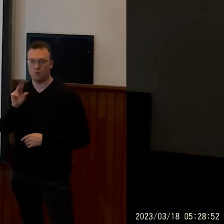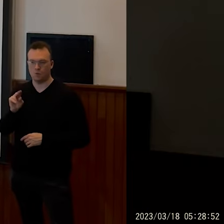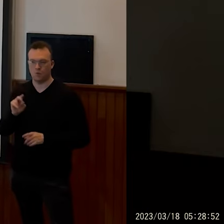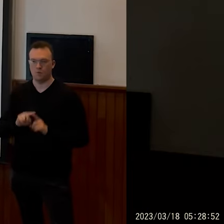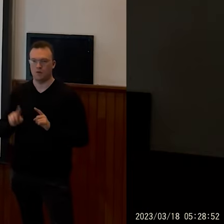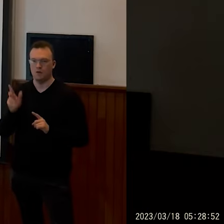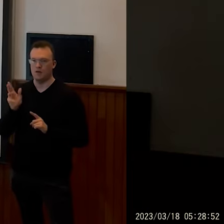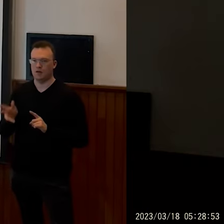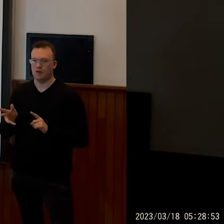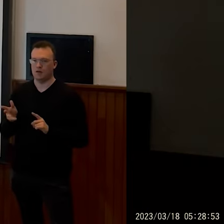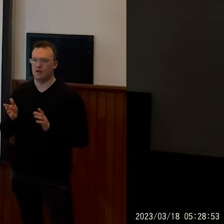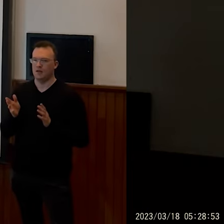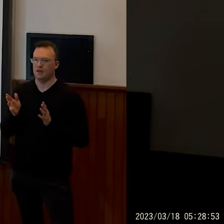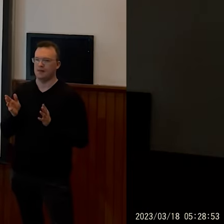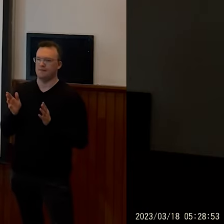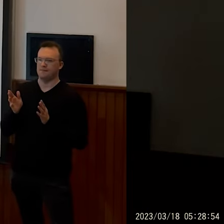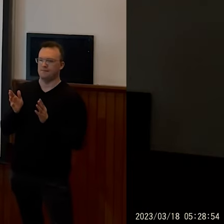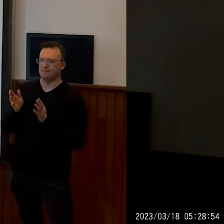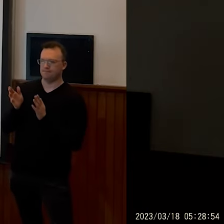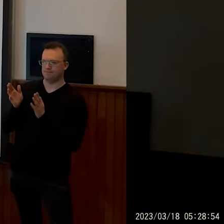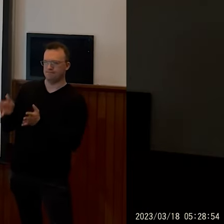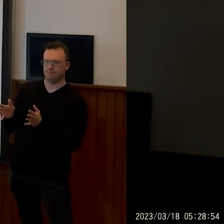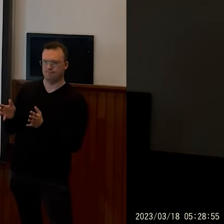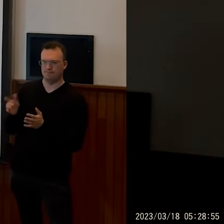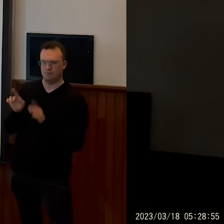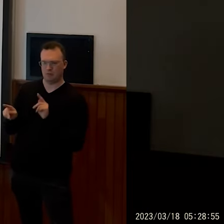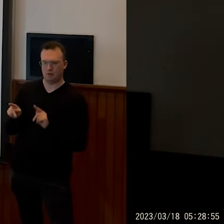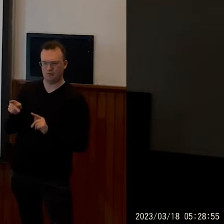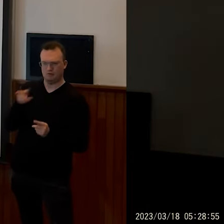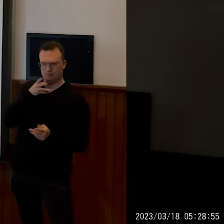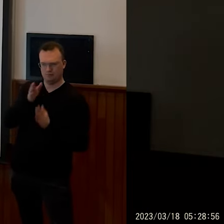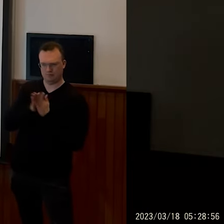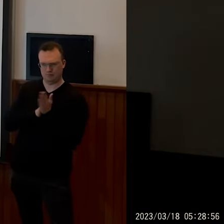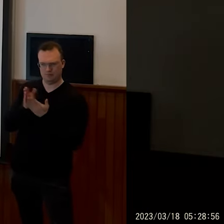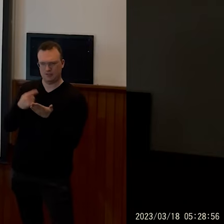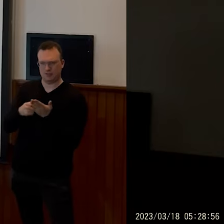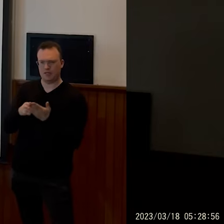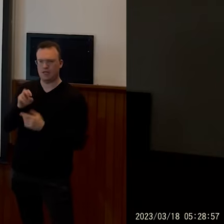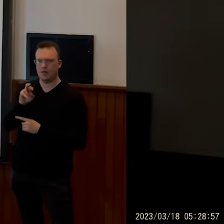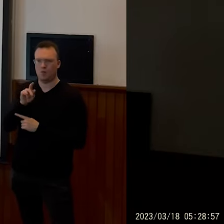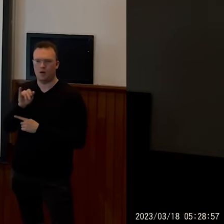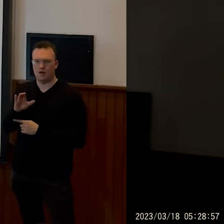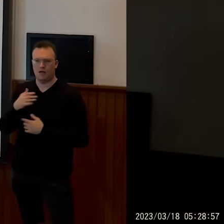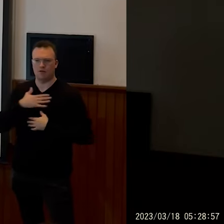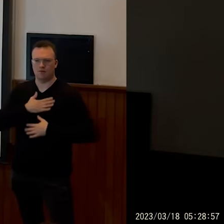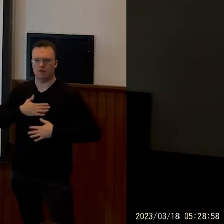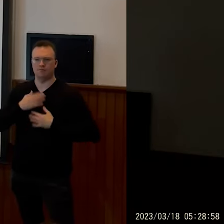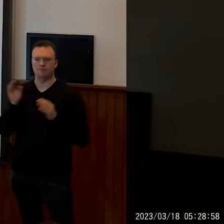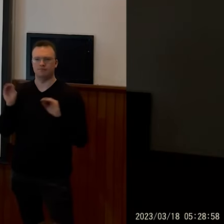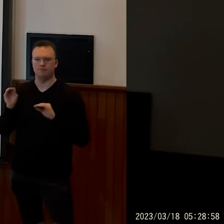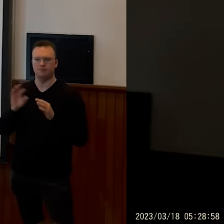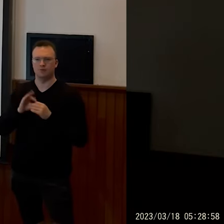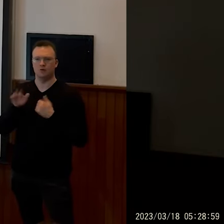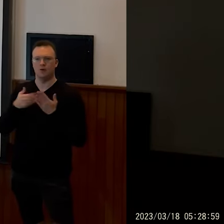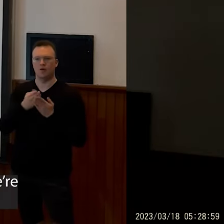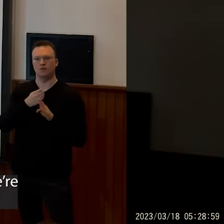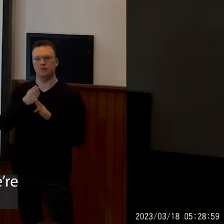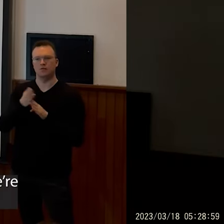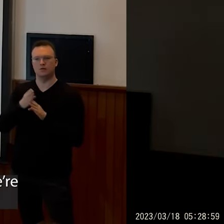is a reluctance to talk about the erotic and pleasure in all kinds of